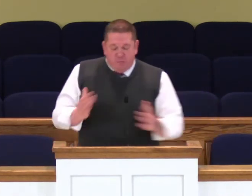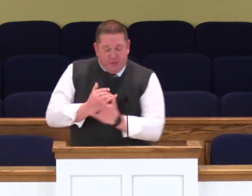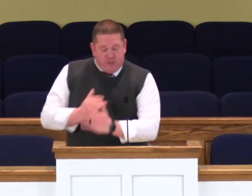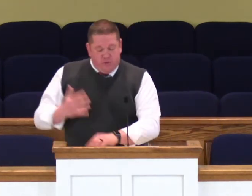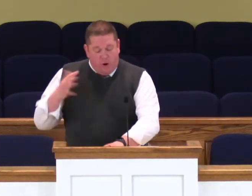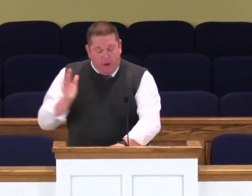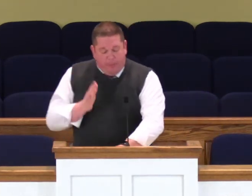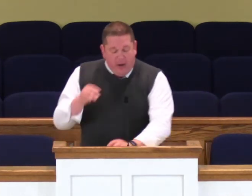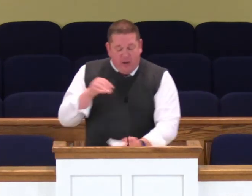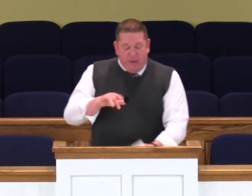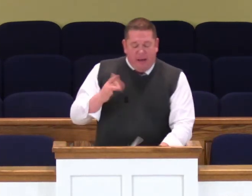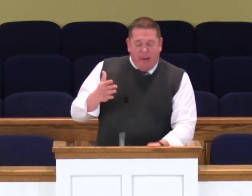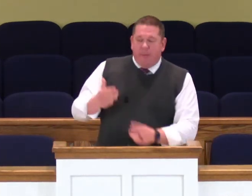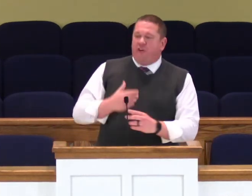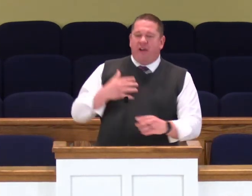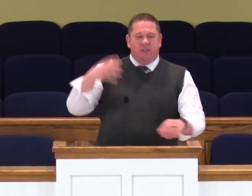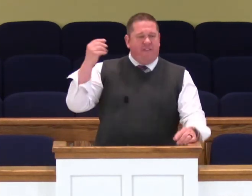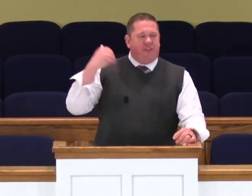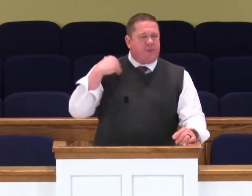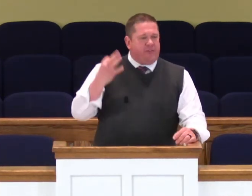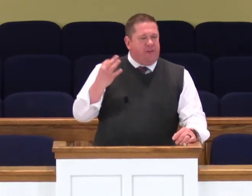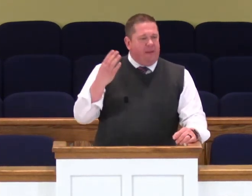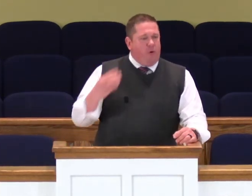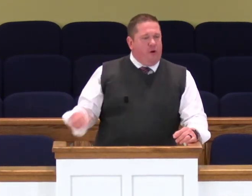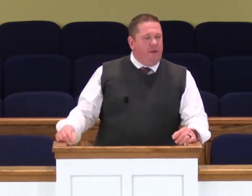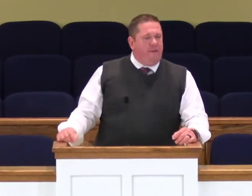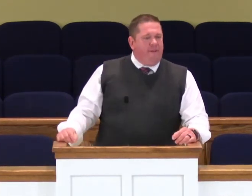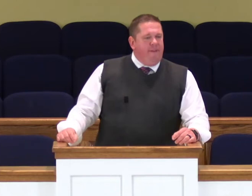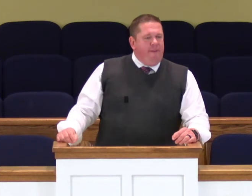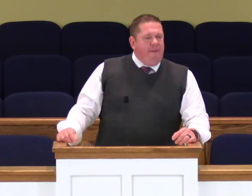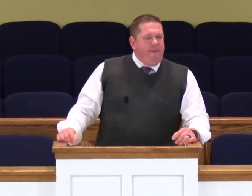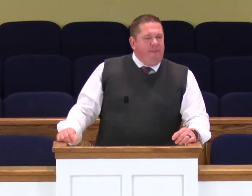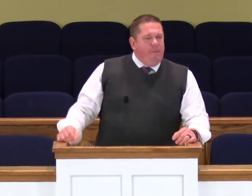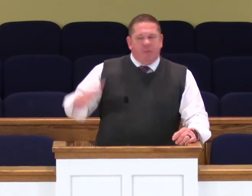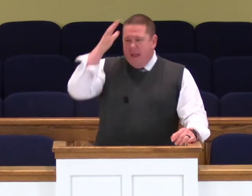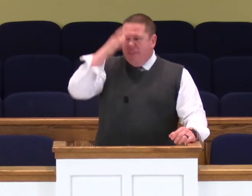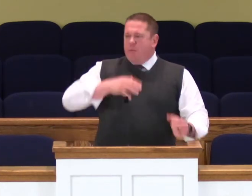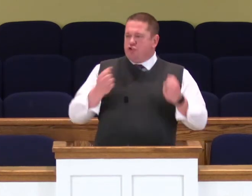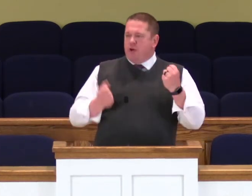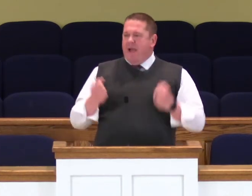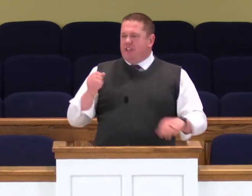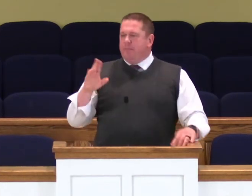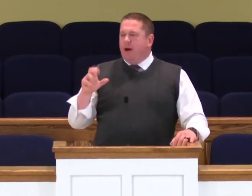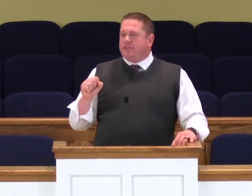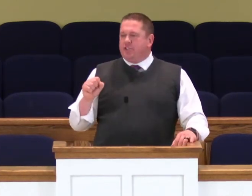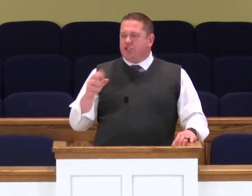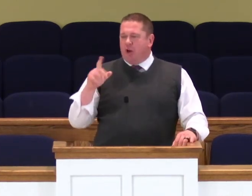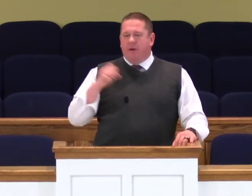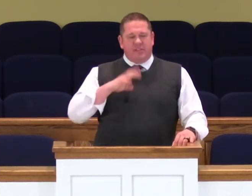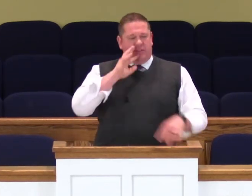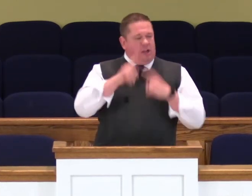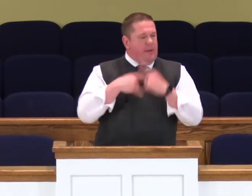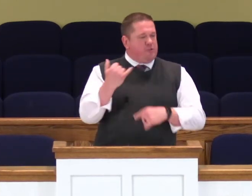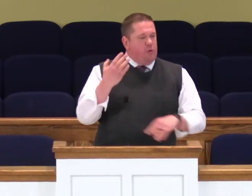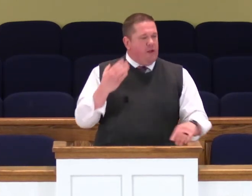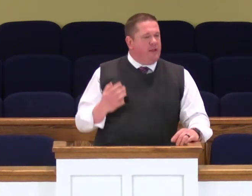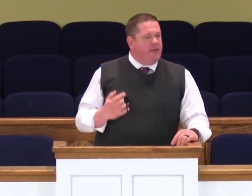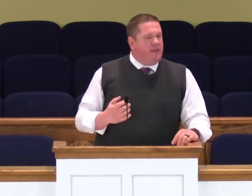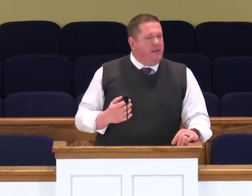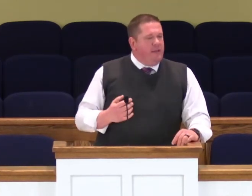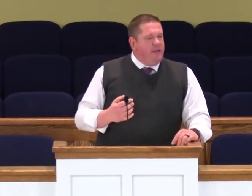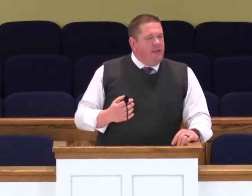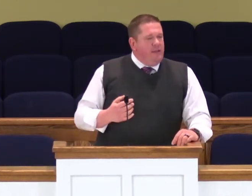And this message was already prepared in my Bible before I even left this past Friday morning. But the man that was driving the bus, the shuttle bus that I talked about this